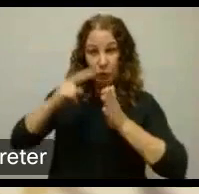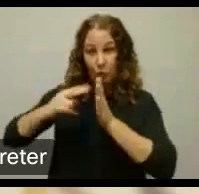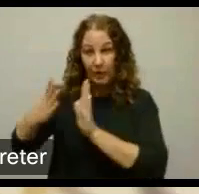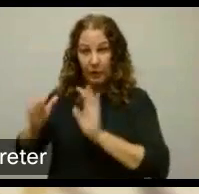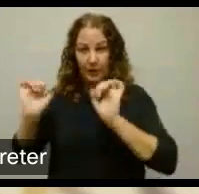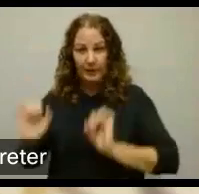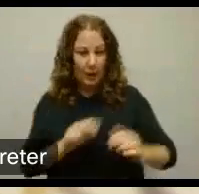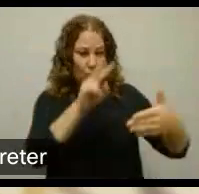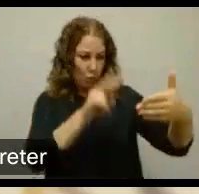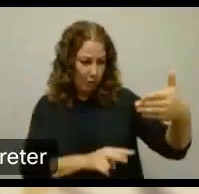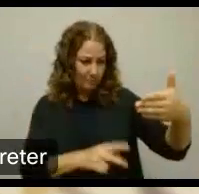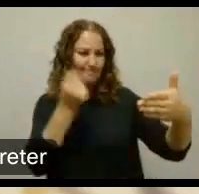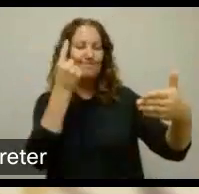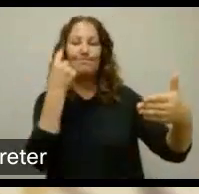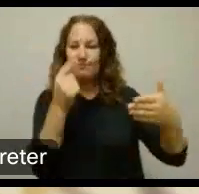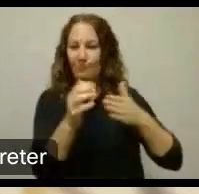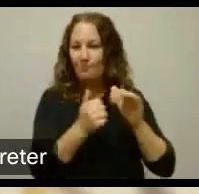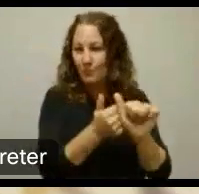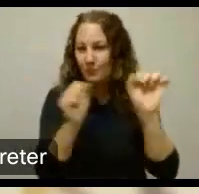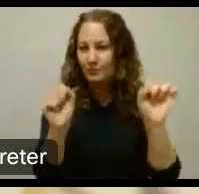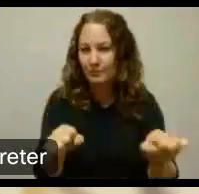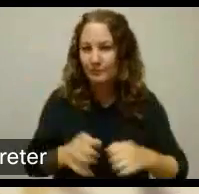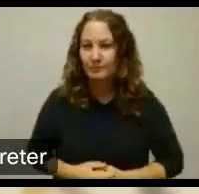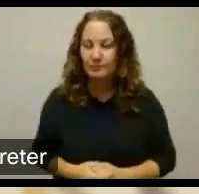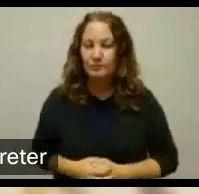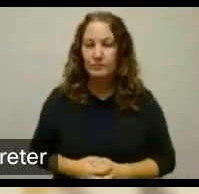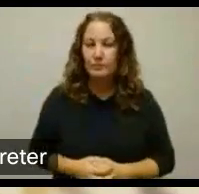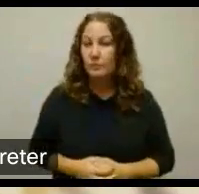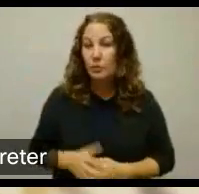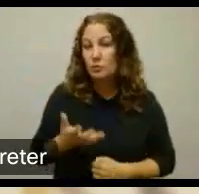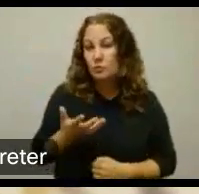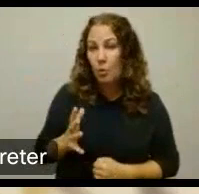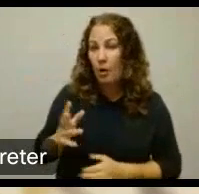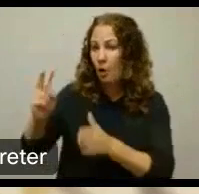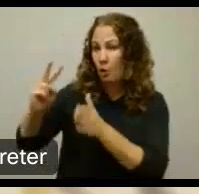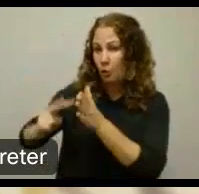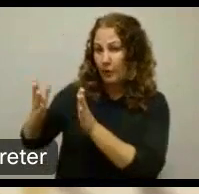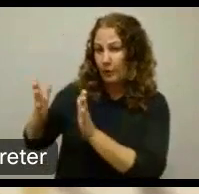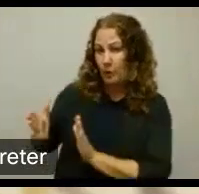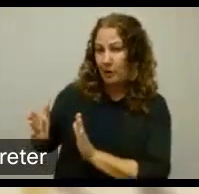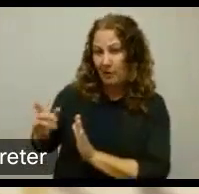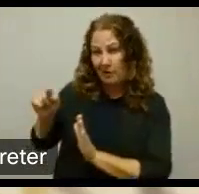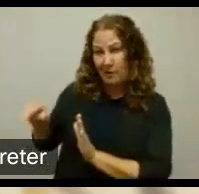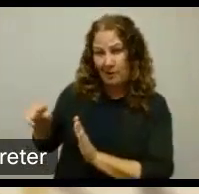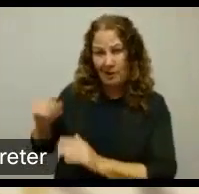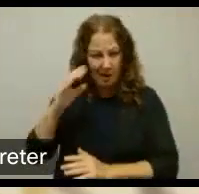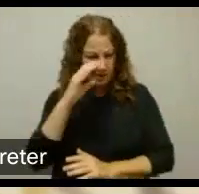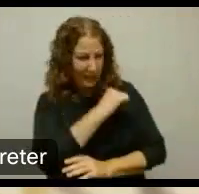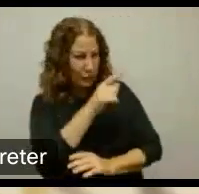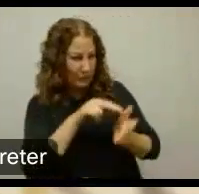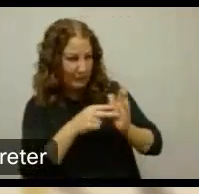it easy to follow. You do not want your reader to have to guess at what you